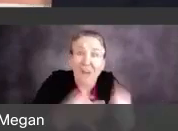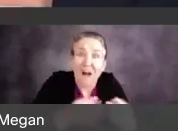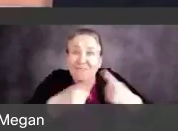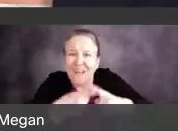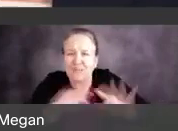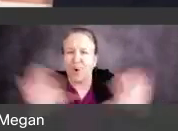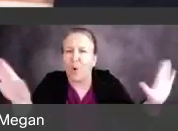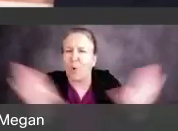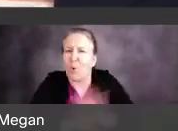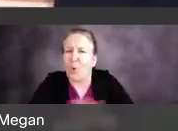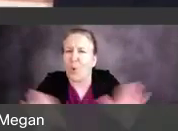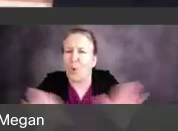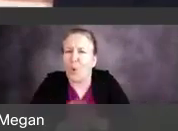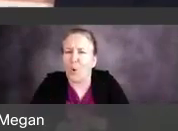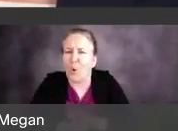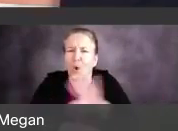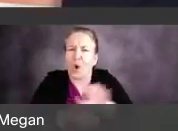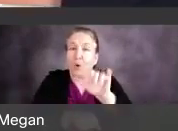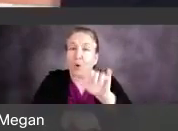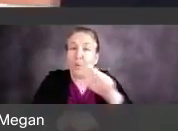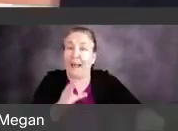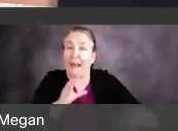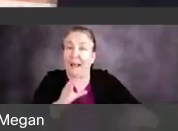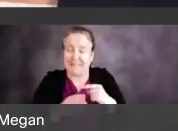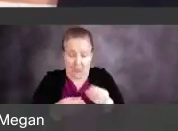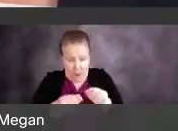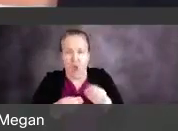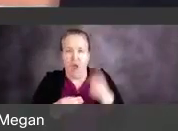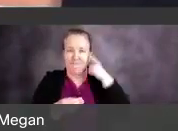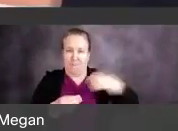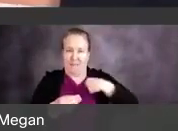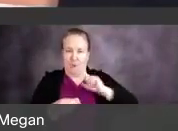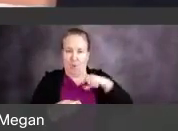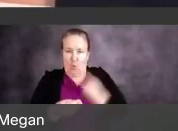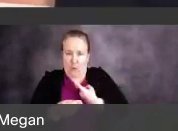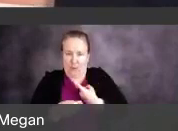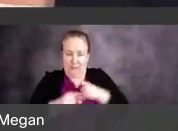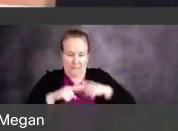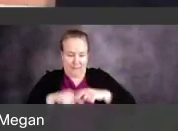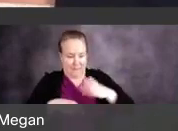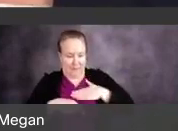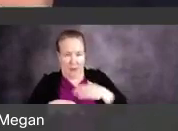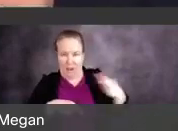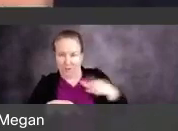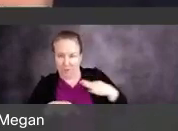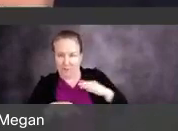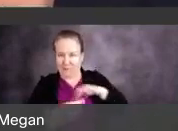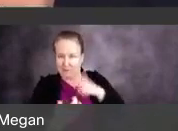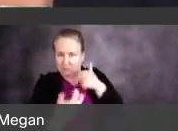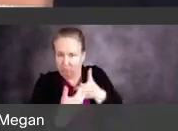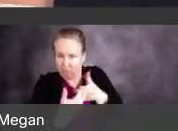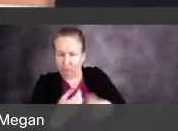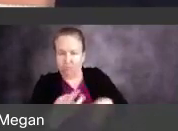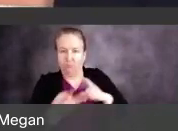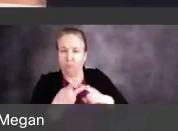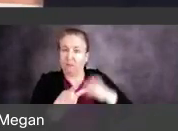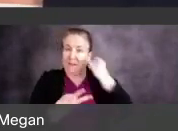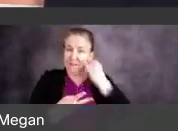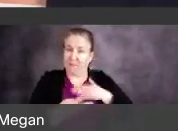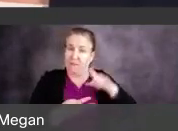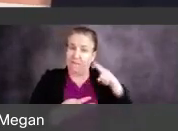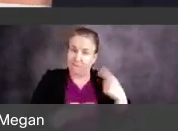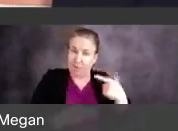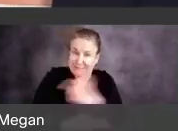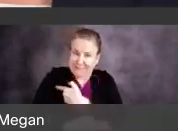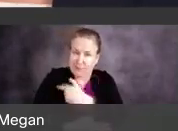receive an appointment link, that link is only meant for you based on your eligibility and whether it is your first or